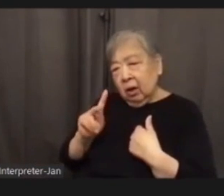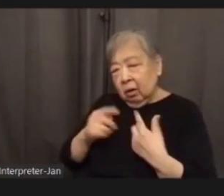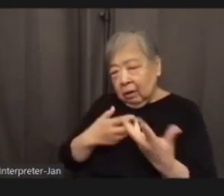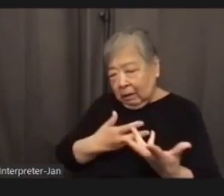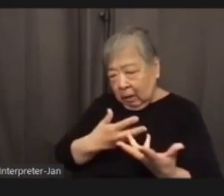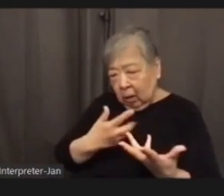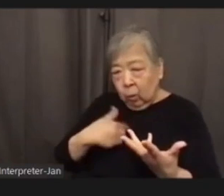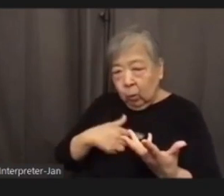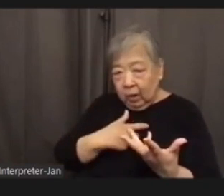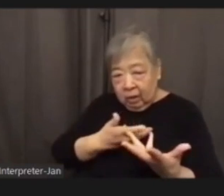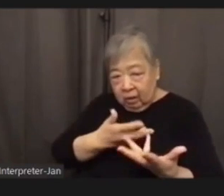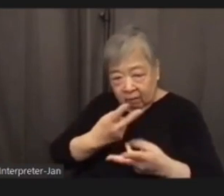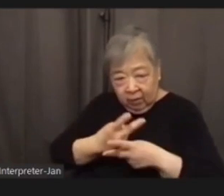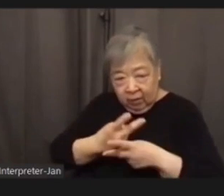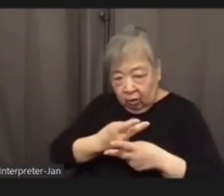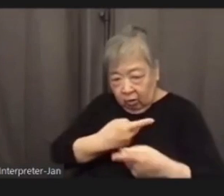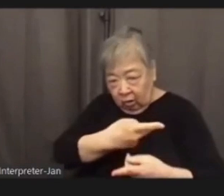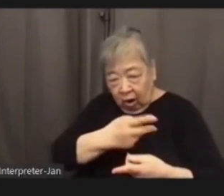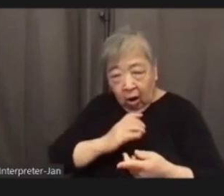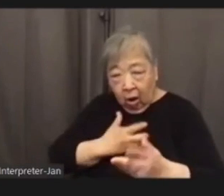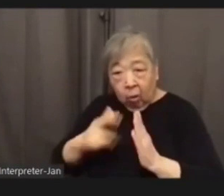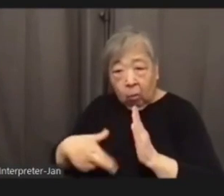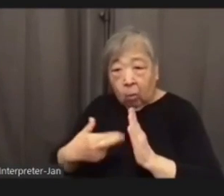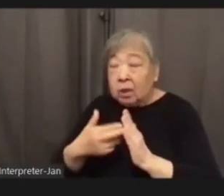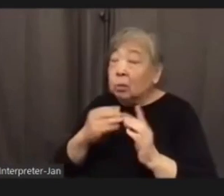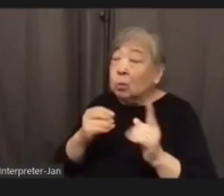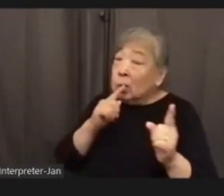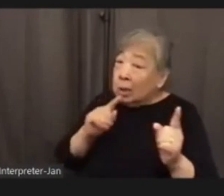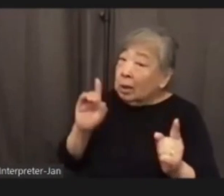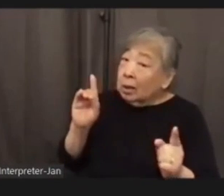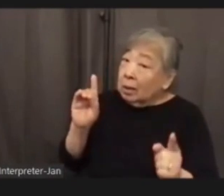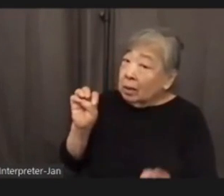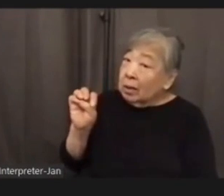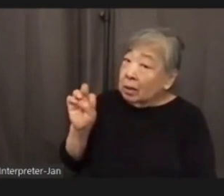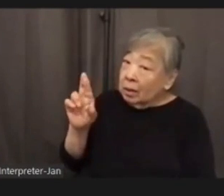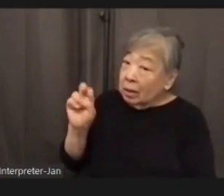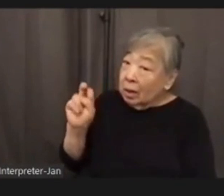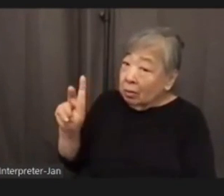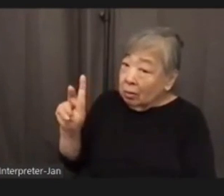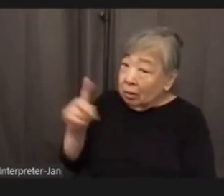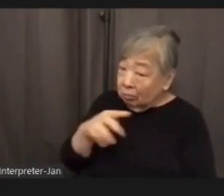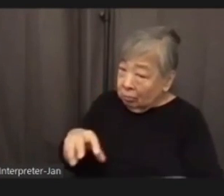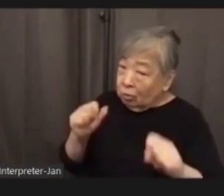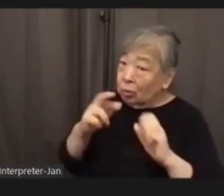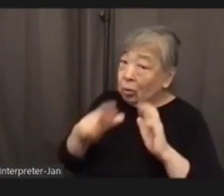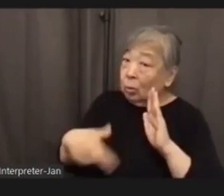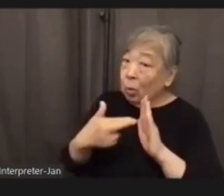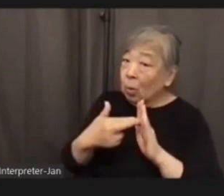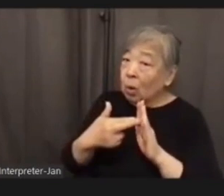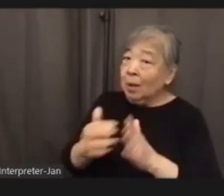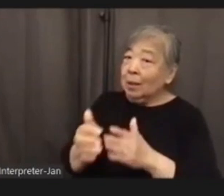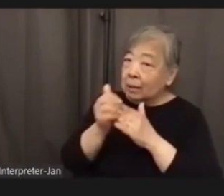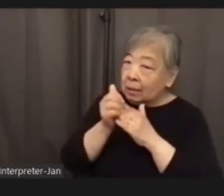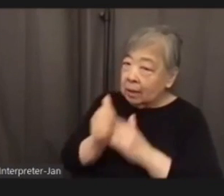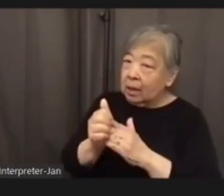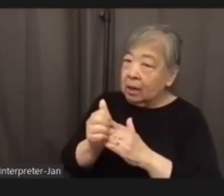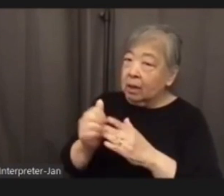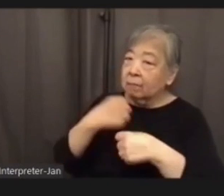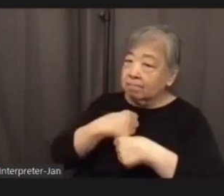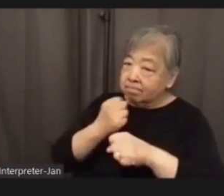negotiate like roles. And Derek really played the role of the lead producer per